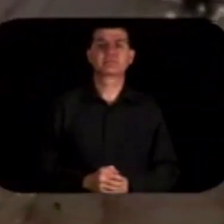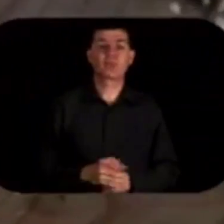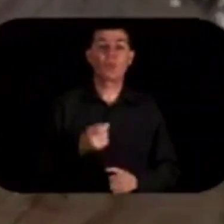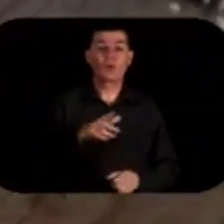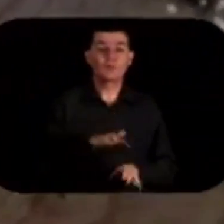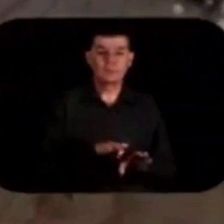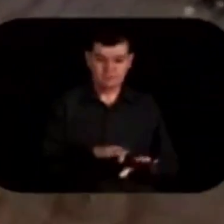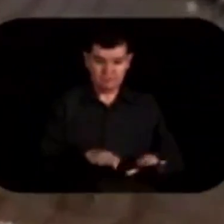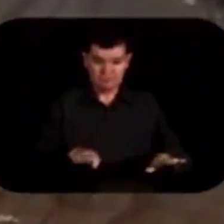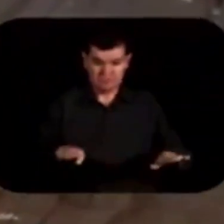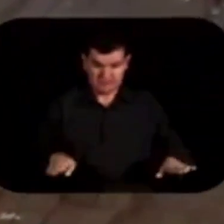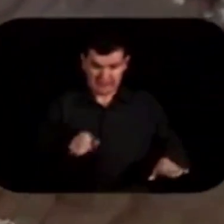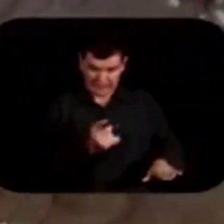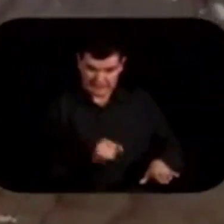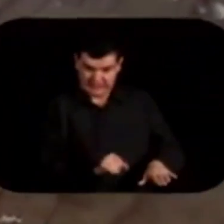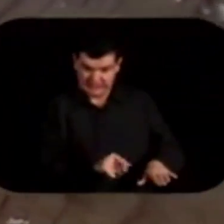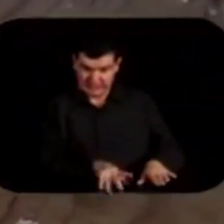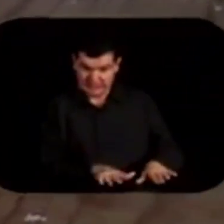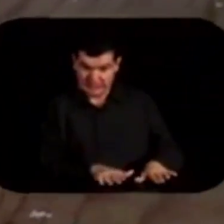So, you want me to put them here?